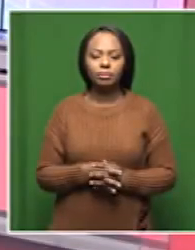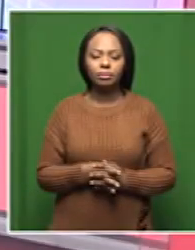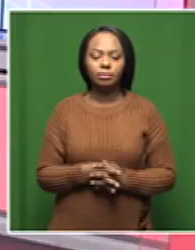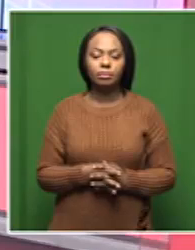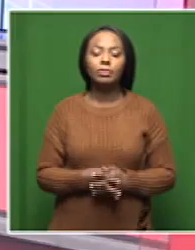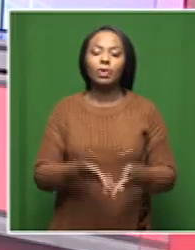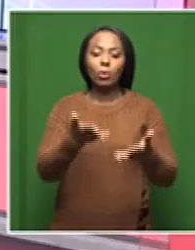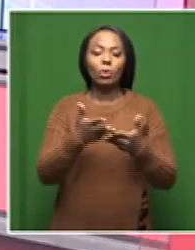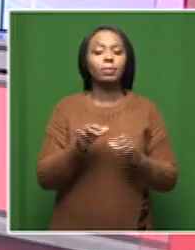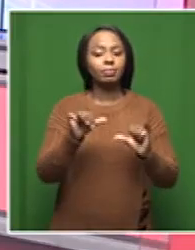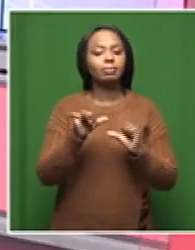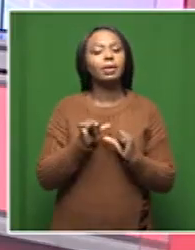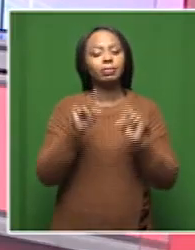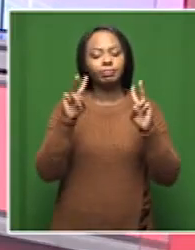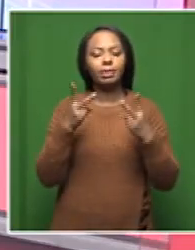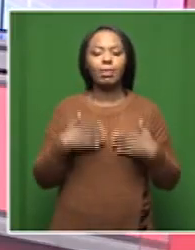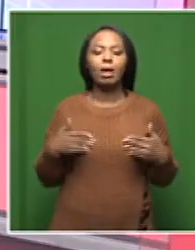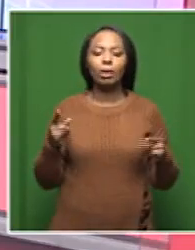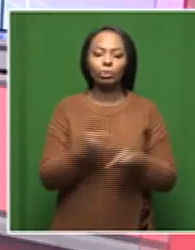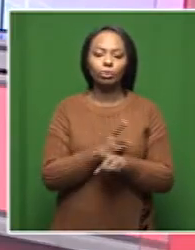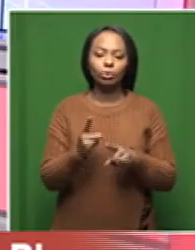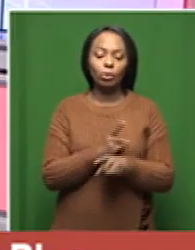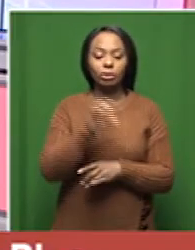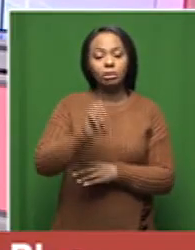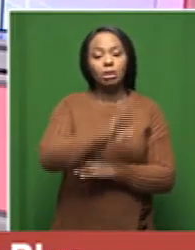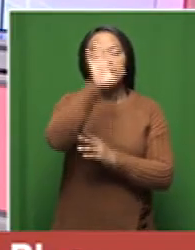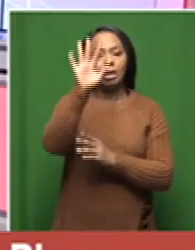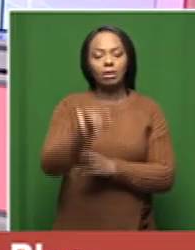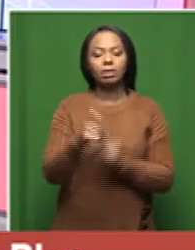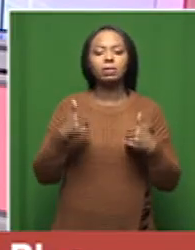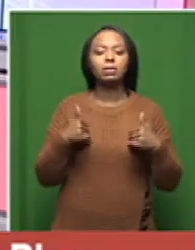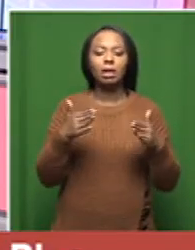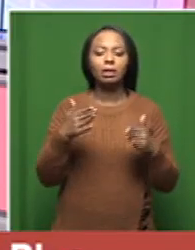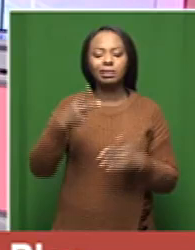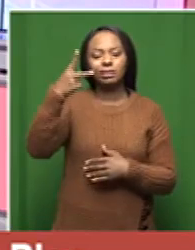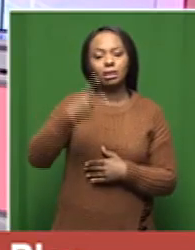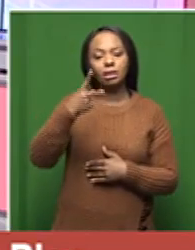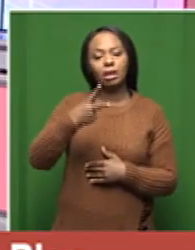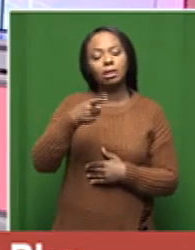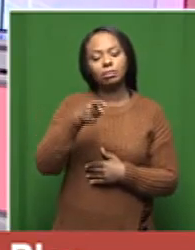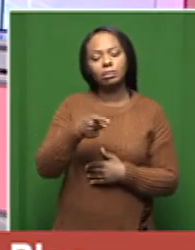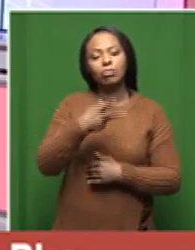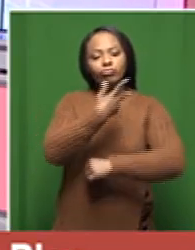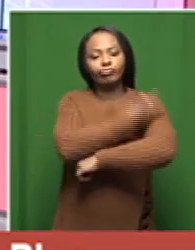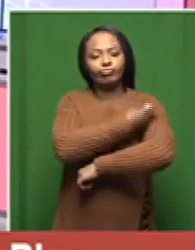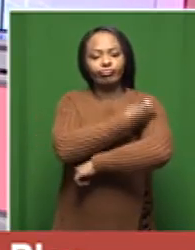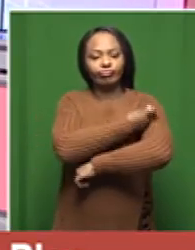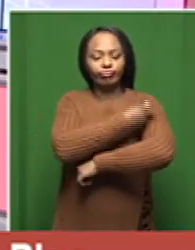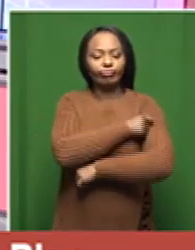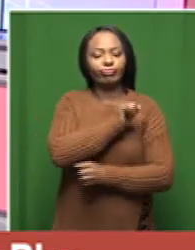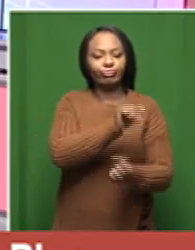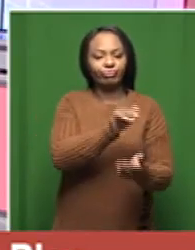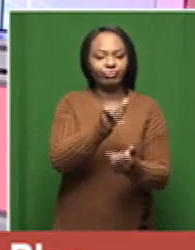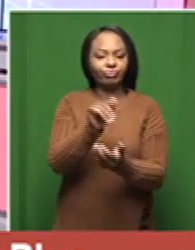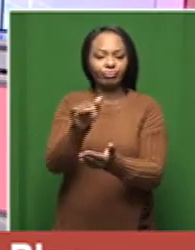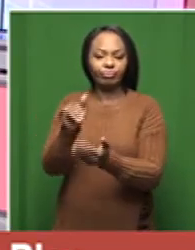Welcome back. You're still watching Health Talk. Now, South Africa has begun the second phase of its public vaccination campaign, targeting